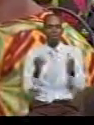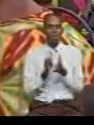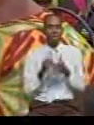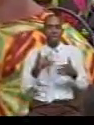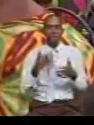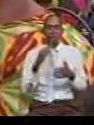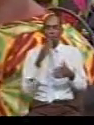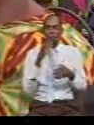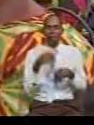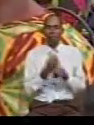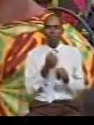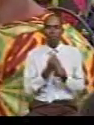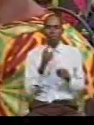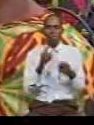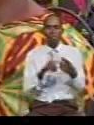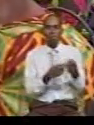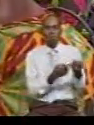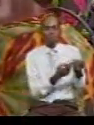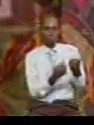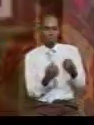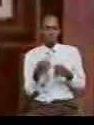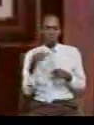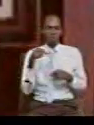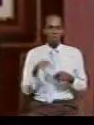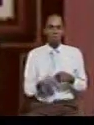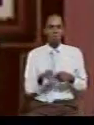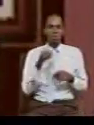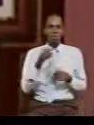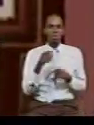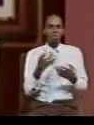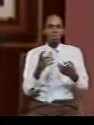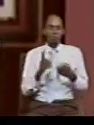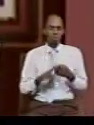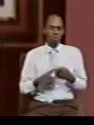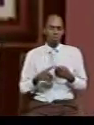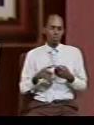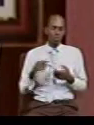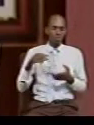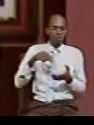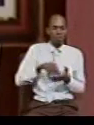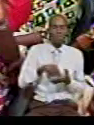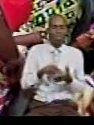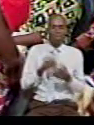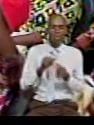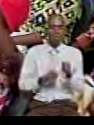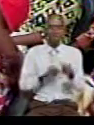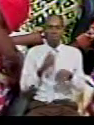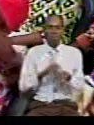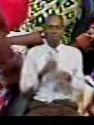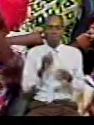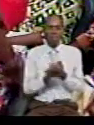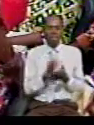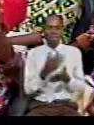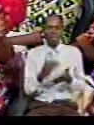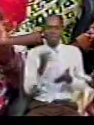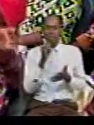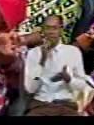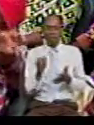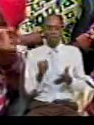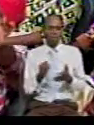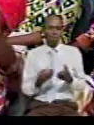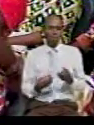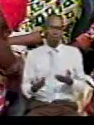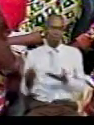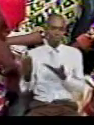down, the force of gravity, you want to rise, every time it's pulling you down. At the time of